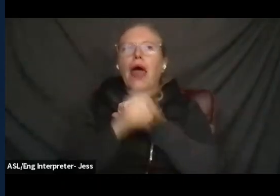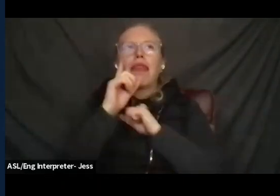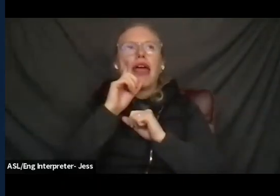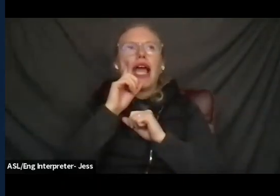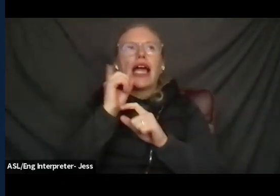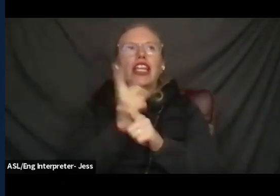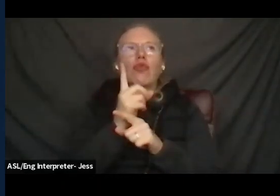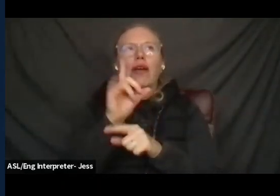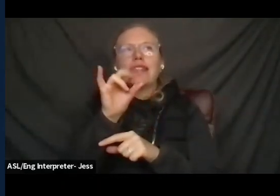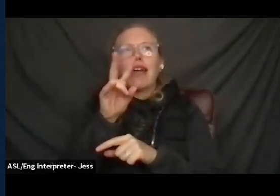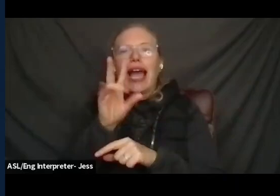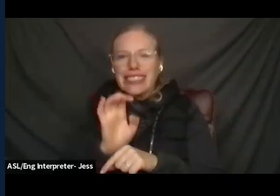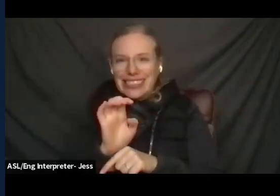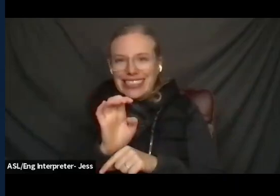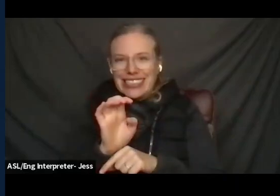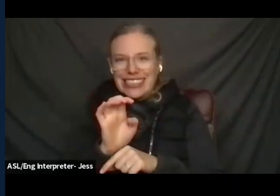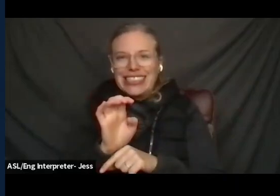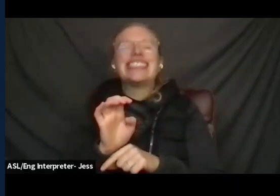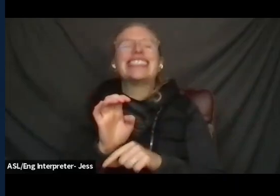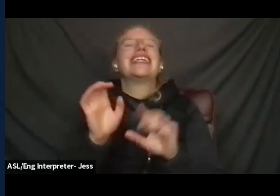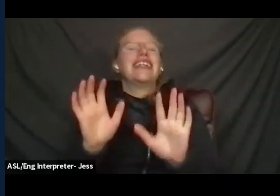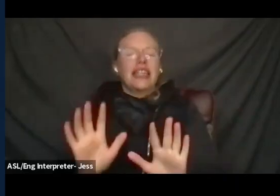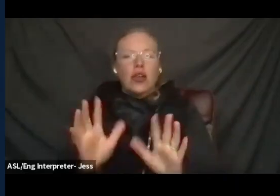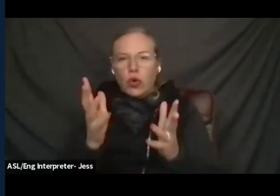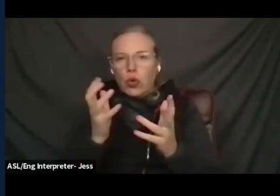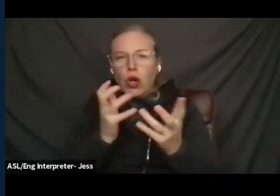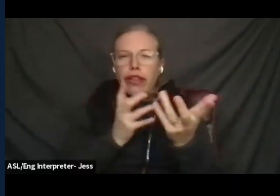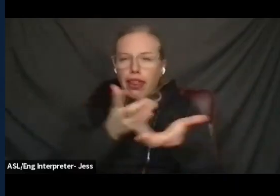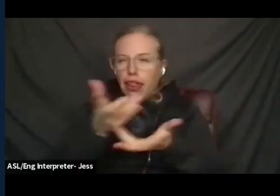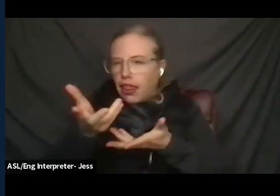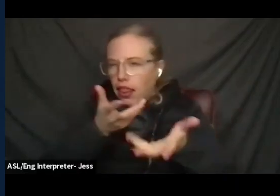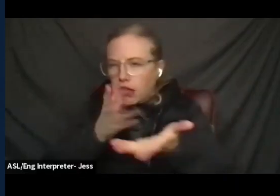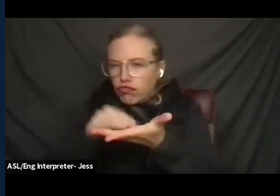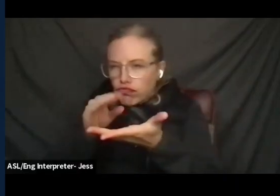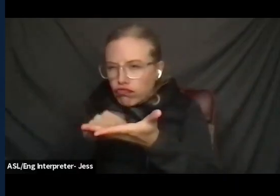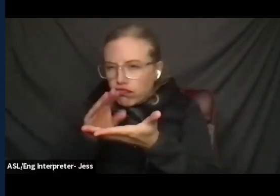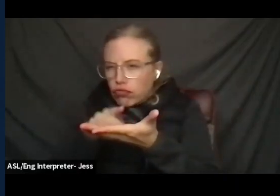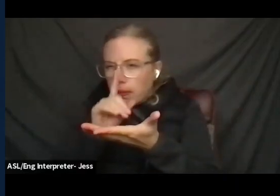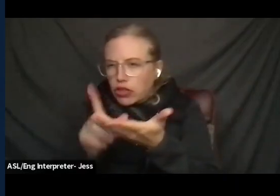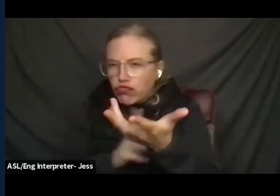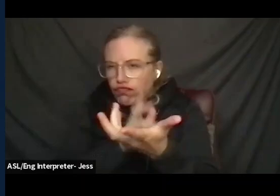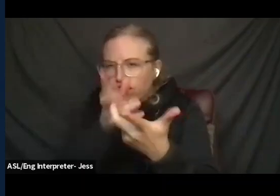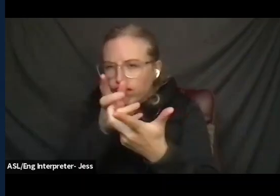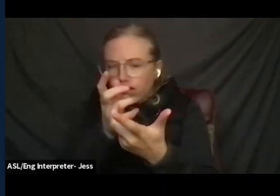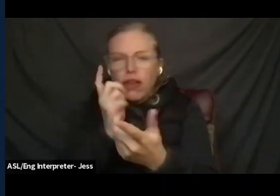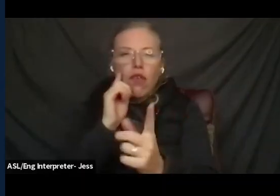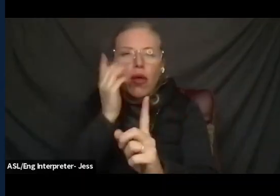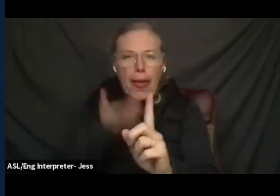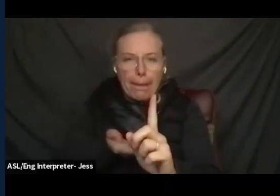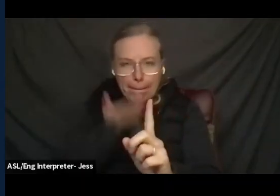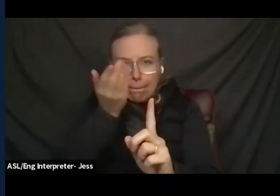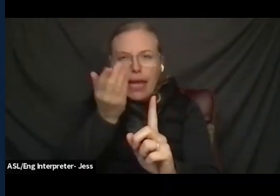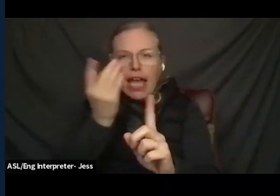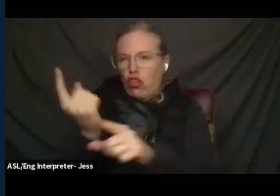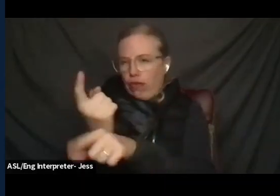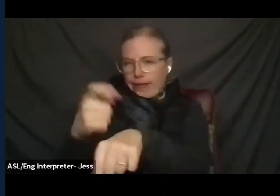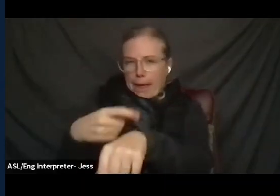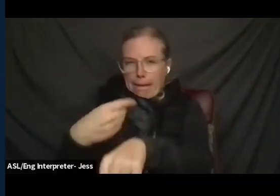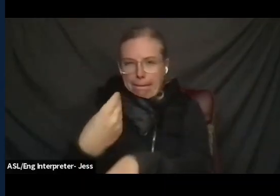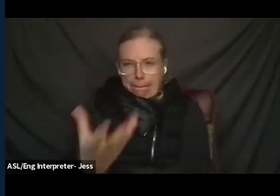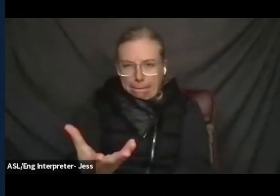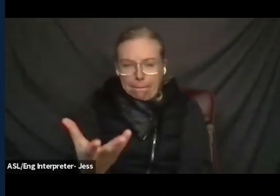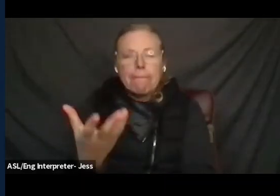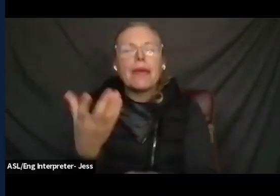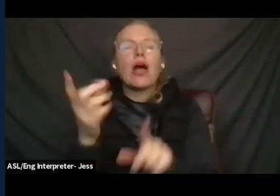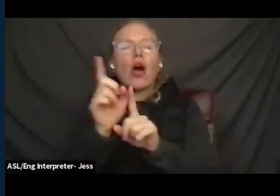need the right device, but we really like to work closely with somebody to make sure that we're getting the right thing for them at the right time.